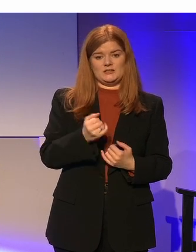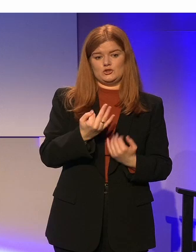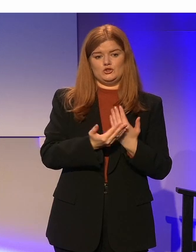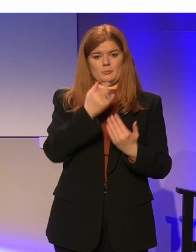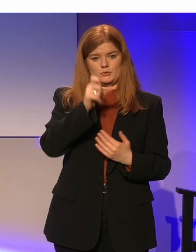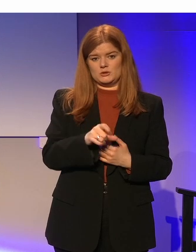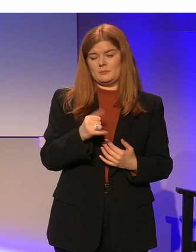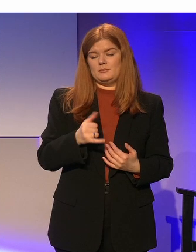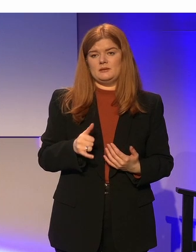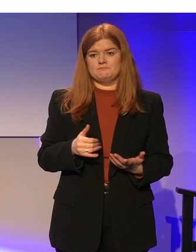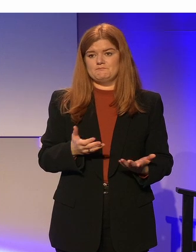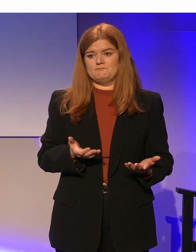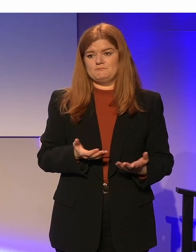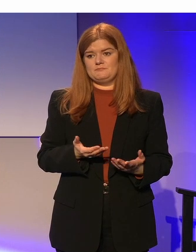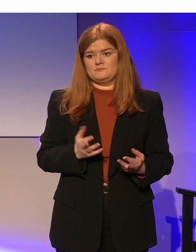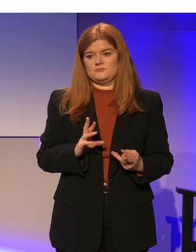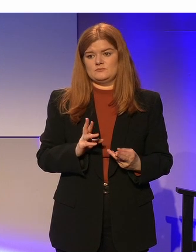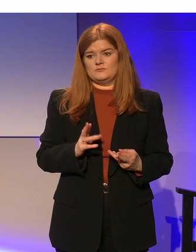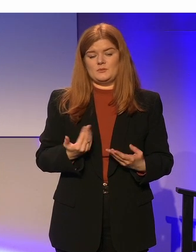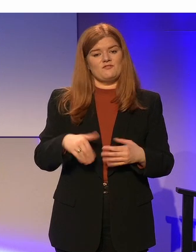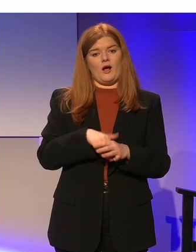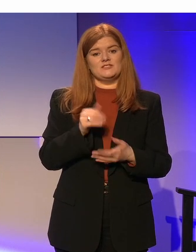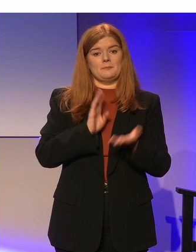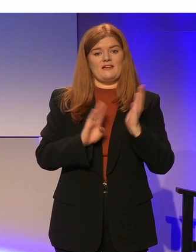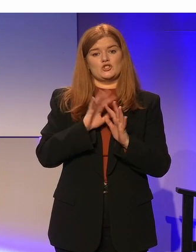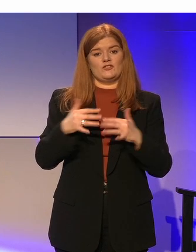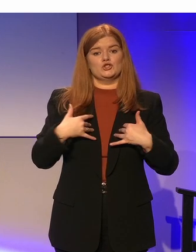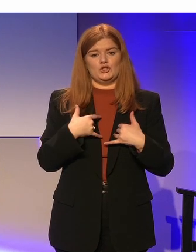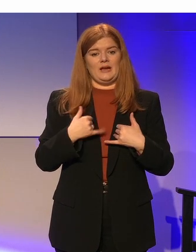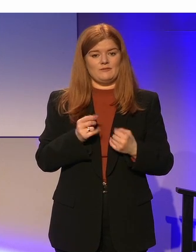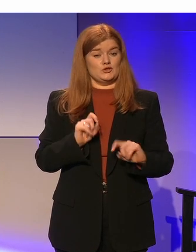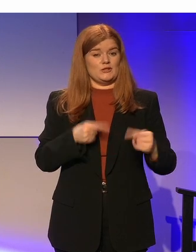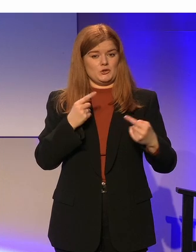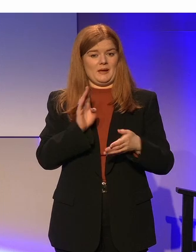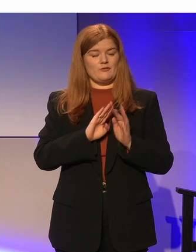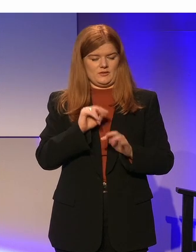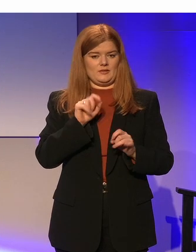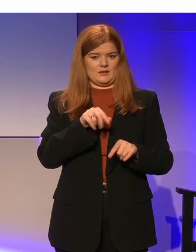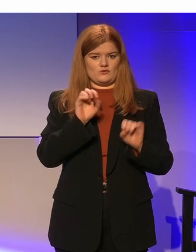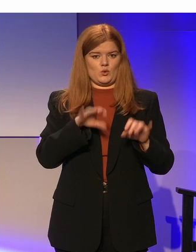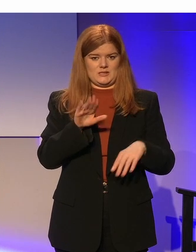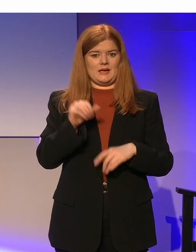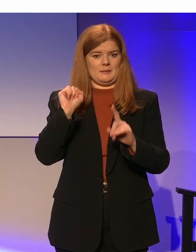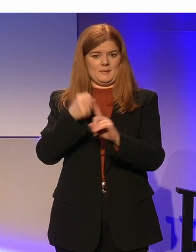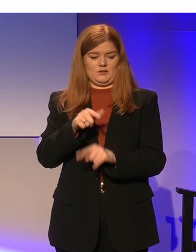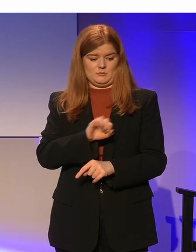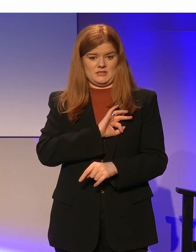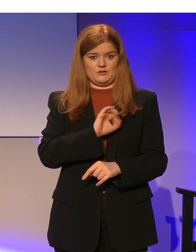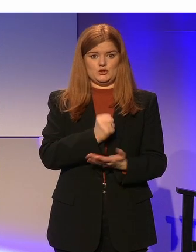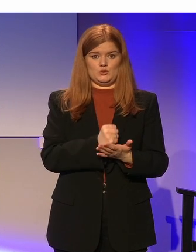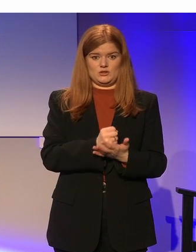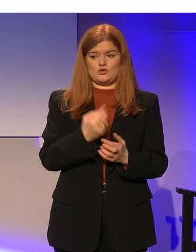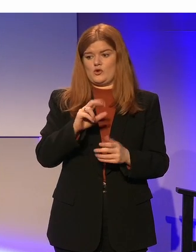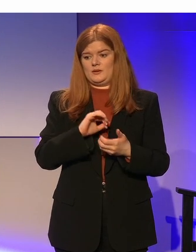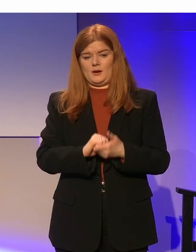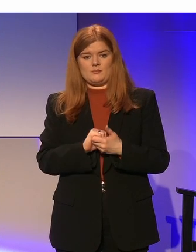young person who's engaging in behaviours of concern, that this can have an impact on the student